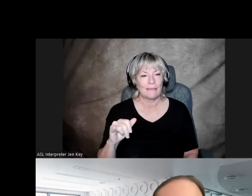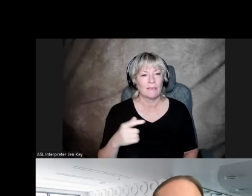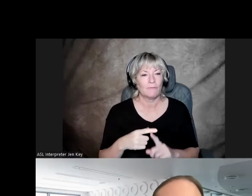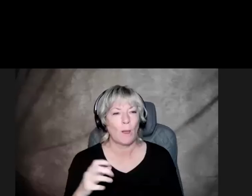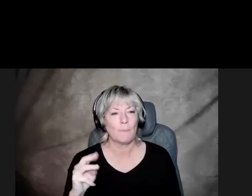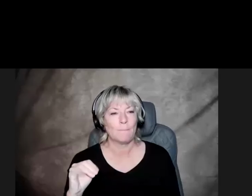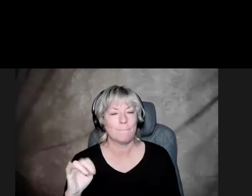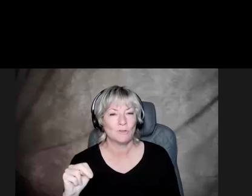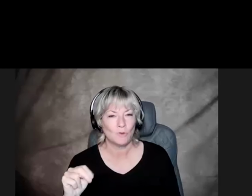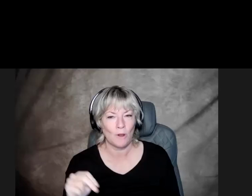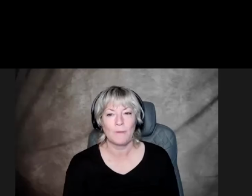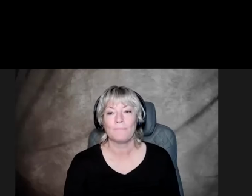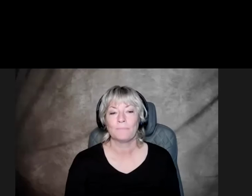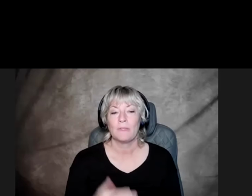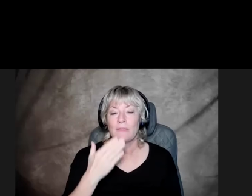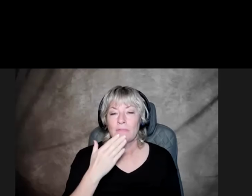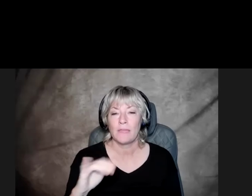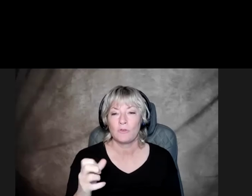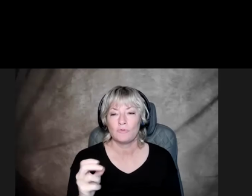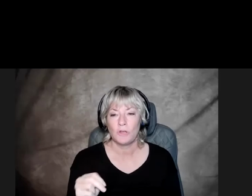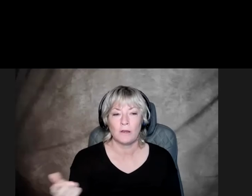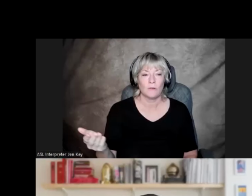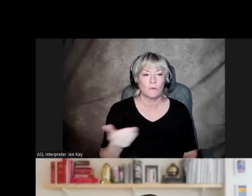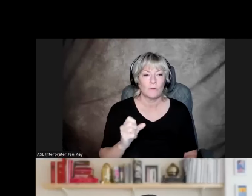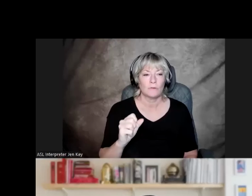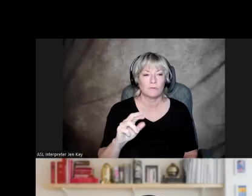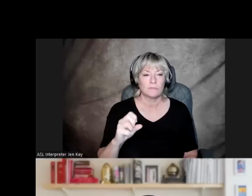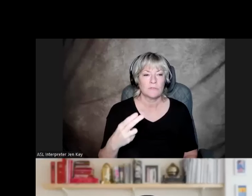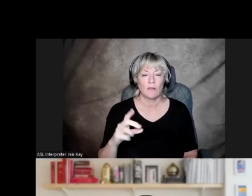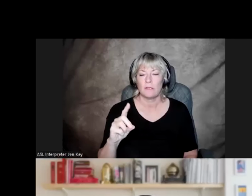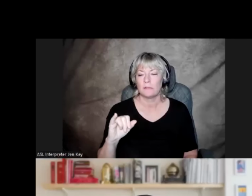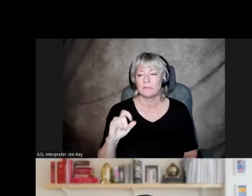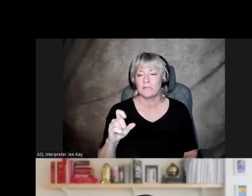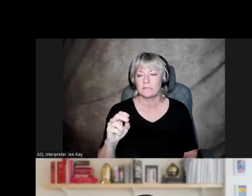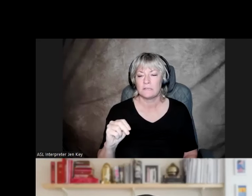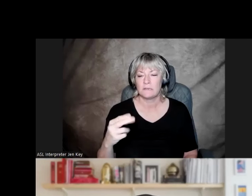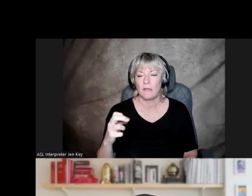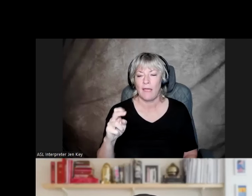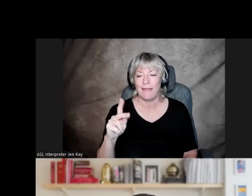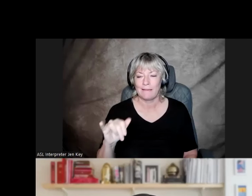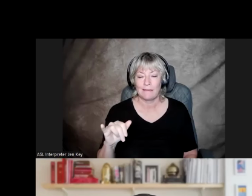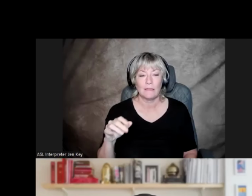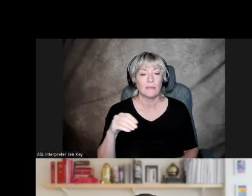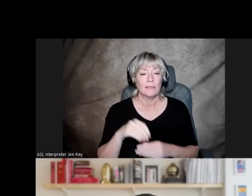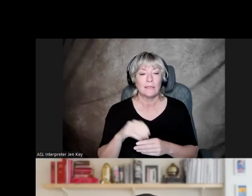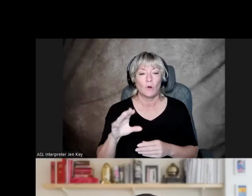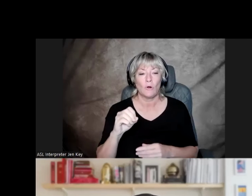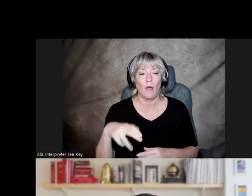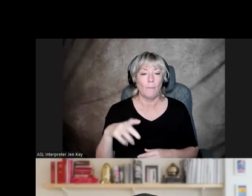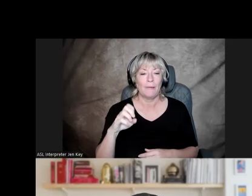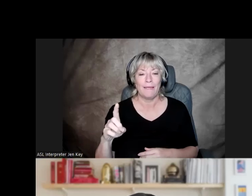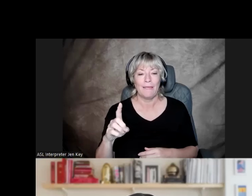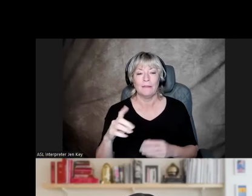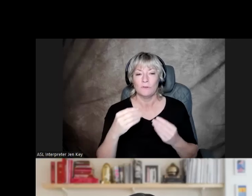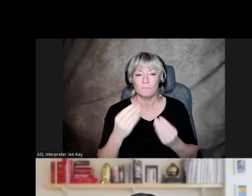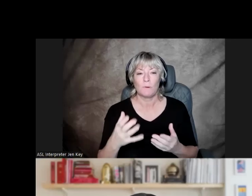Thanks, John. Yeah, so I'd like to welcome Sarah Dixon Hackey. Sarah, in your op-ed, you probe whether evolving mental health